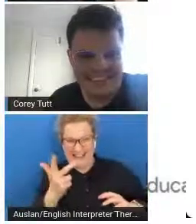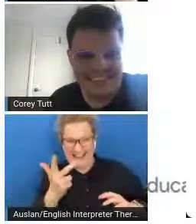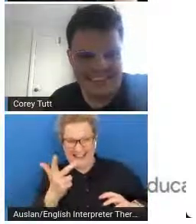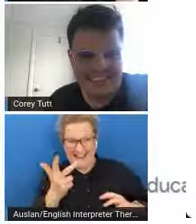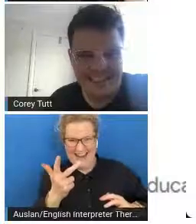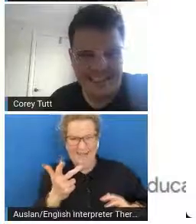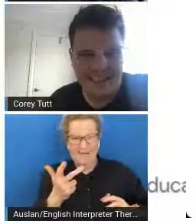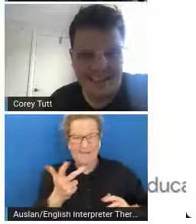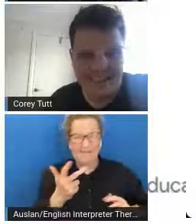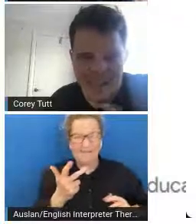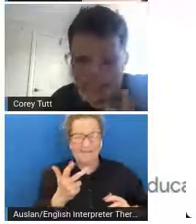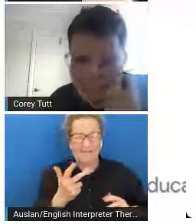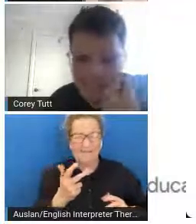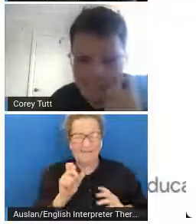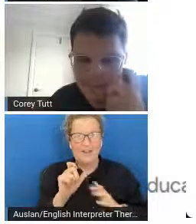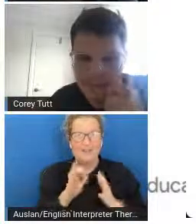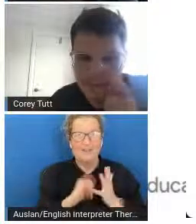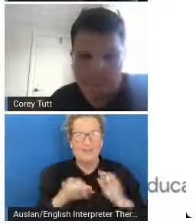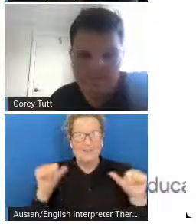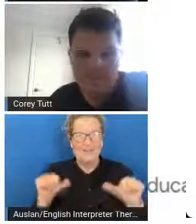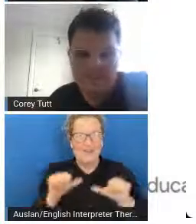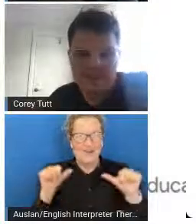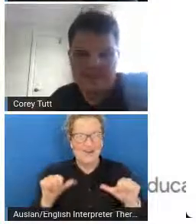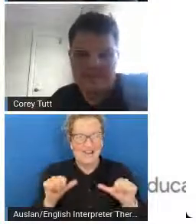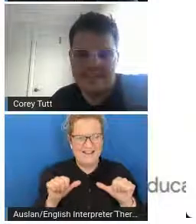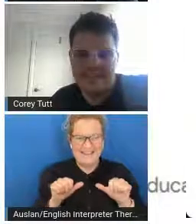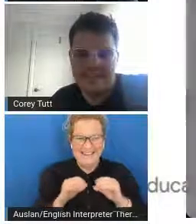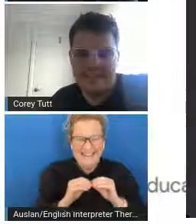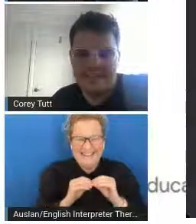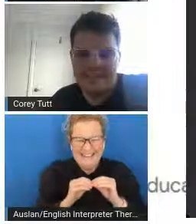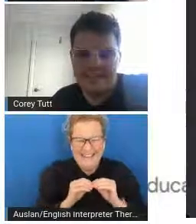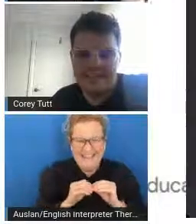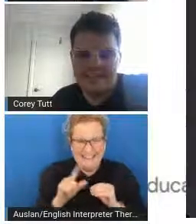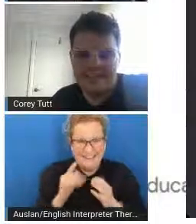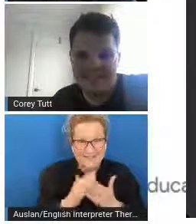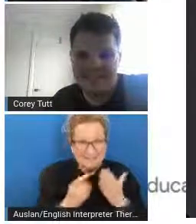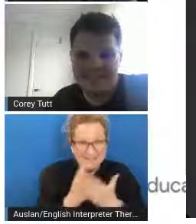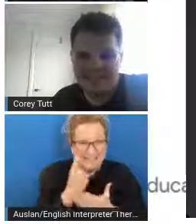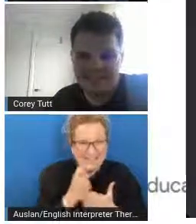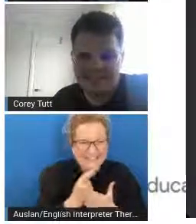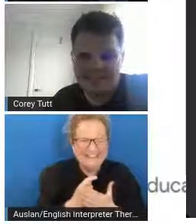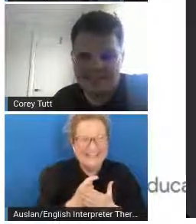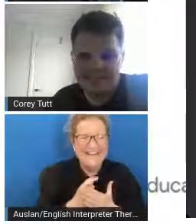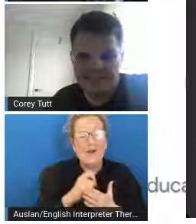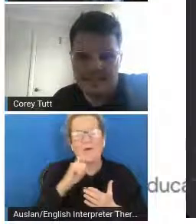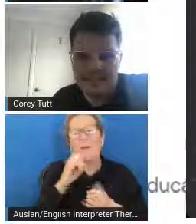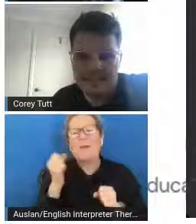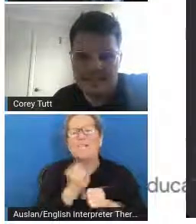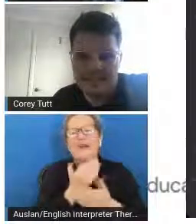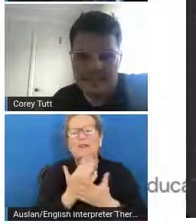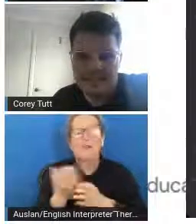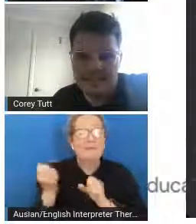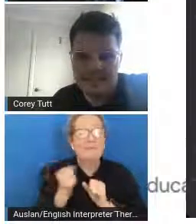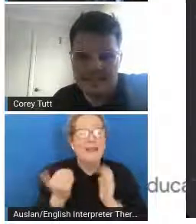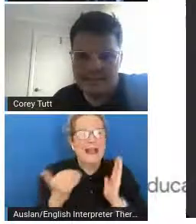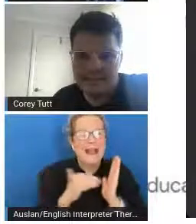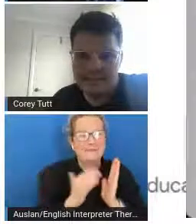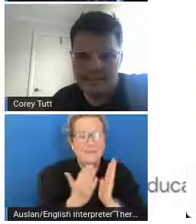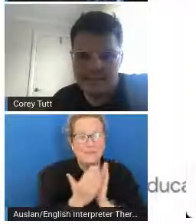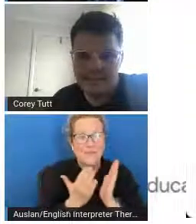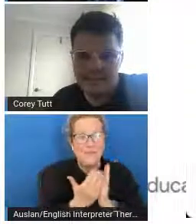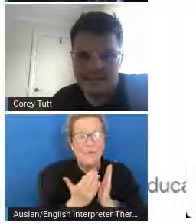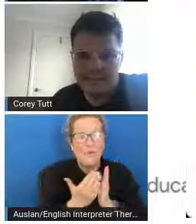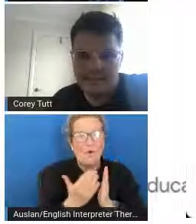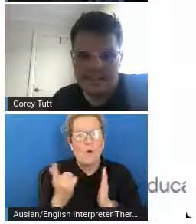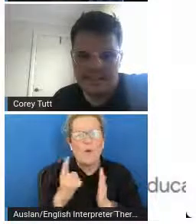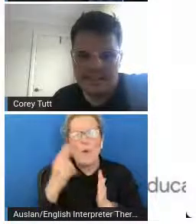we will do is... is that happening? It's happening, yeah. What we'll do is we'll make sure we get some extra copies and we'll send a copy out to everyone who filled in